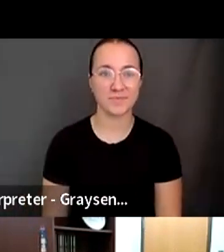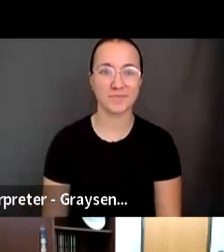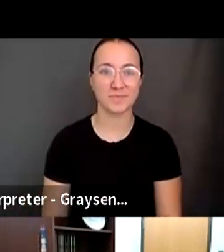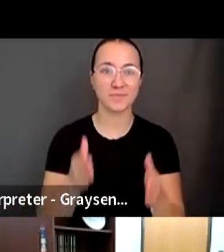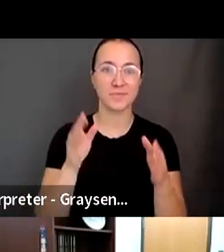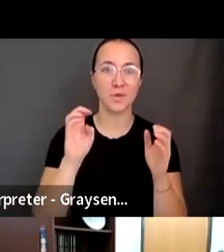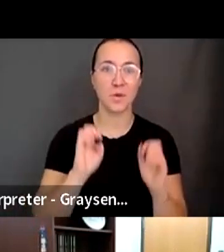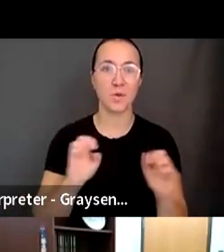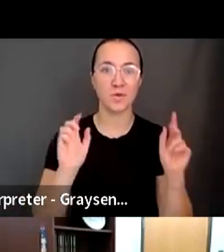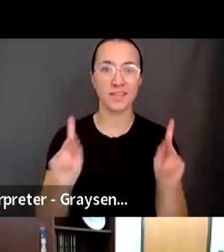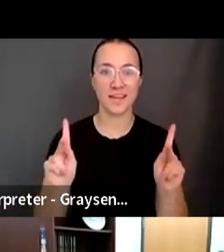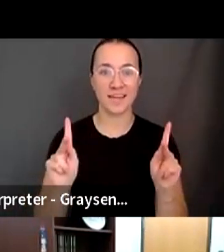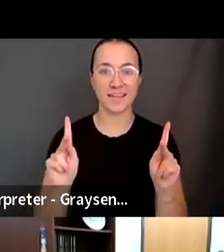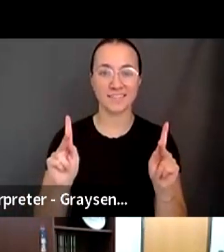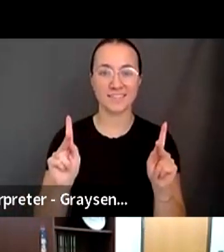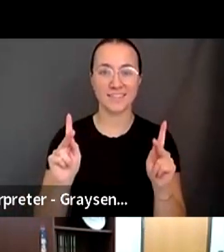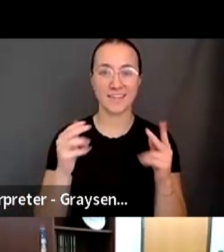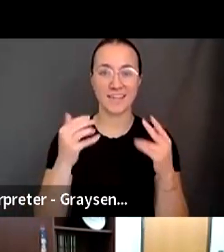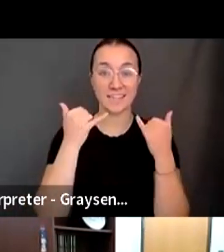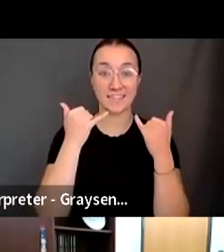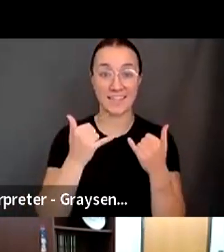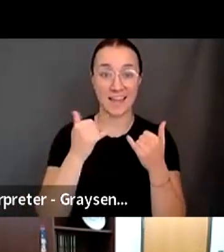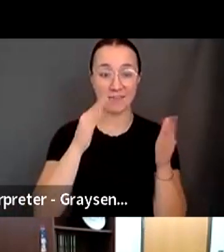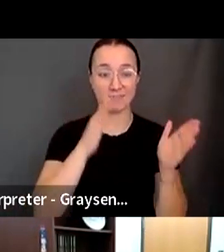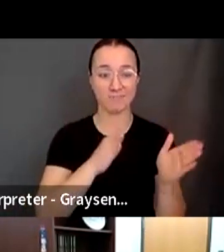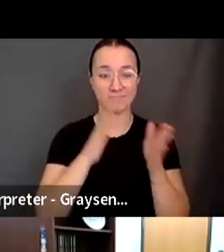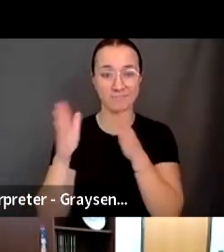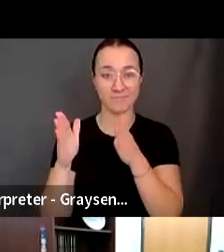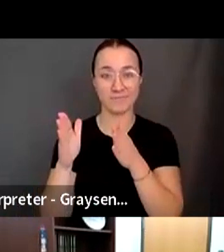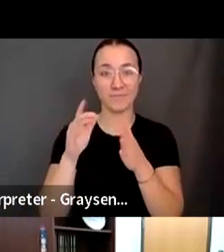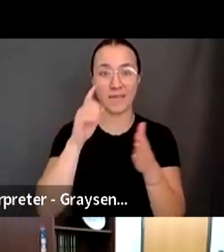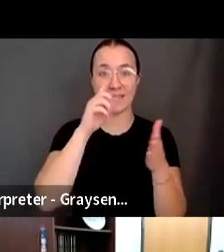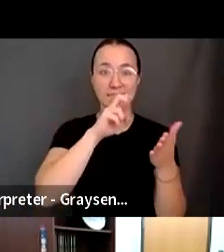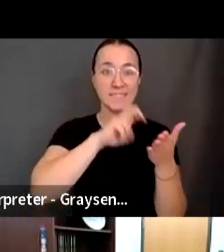Okay, that brings us to secretary.